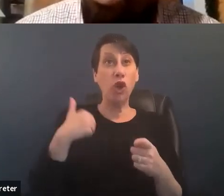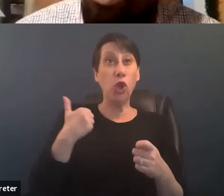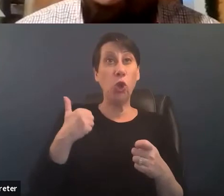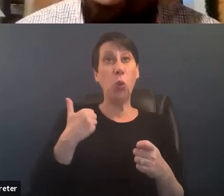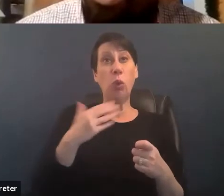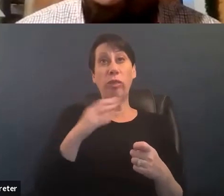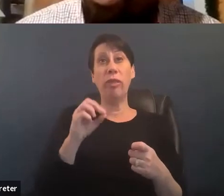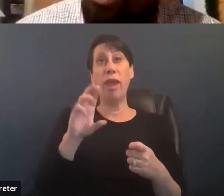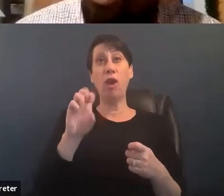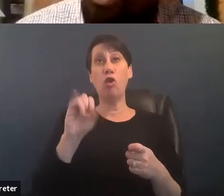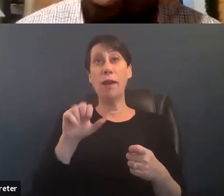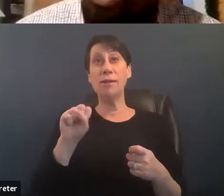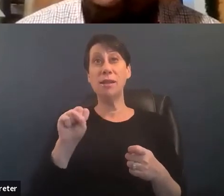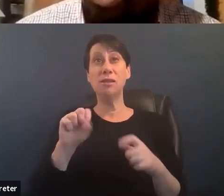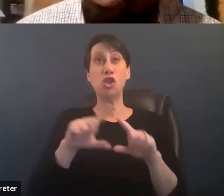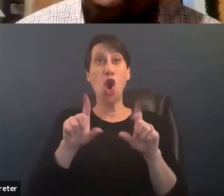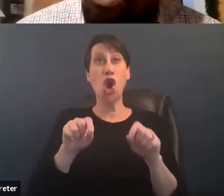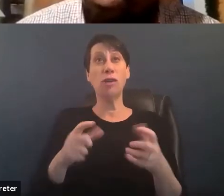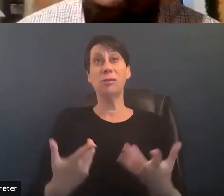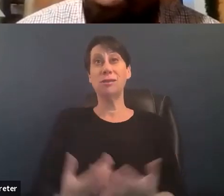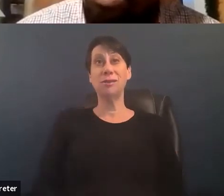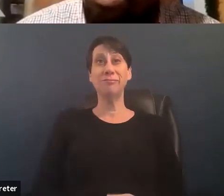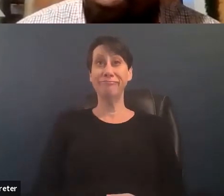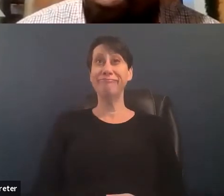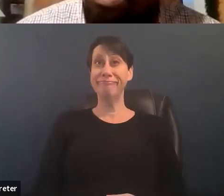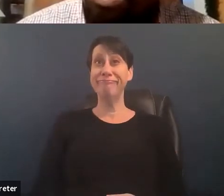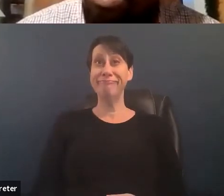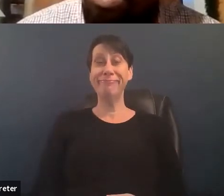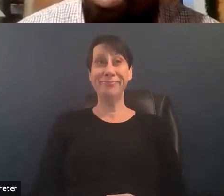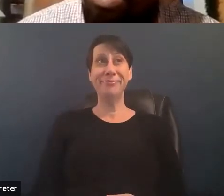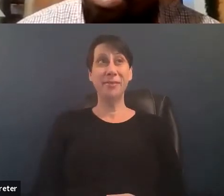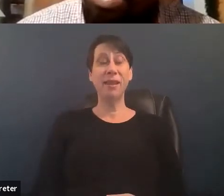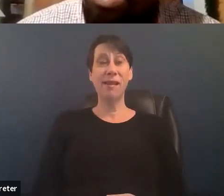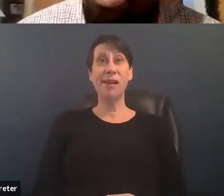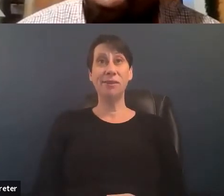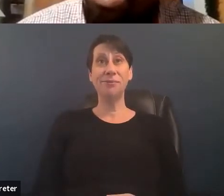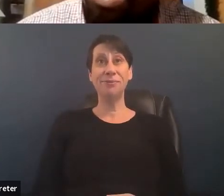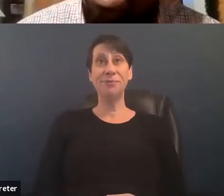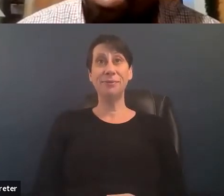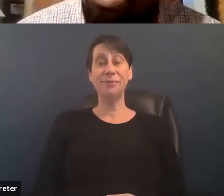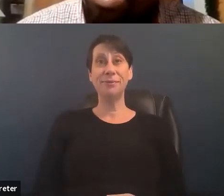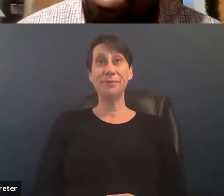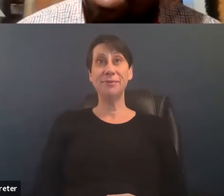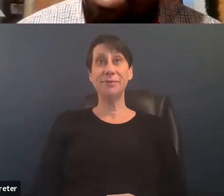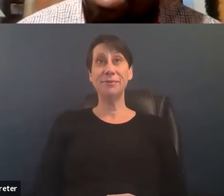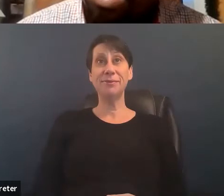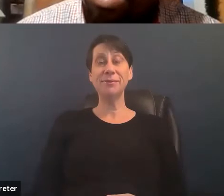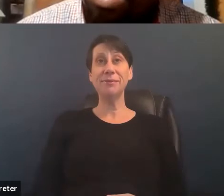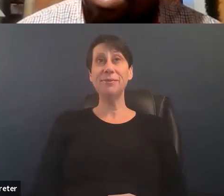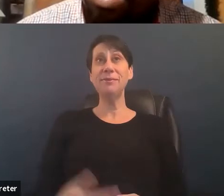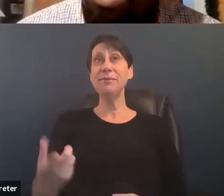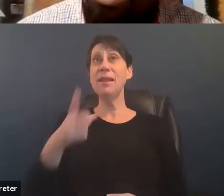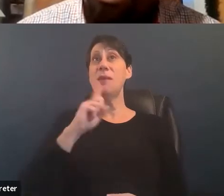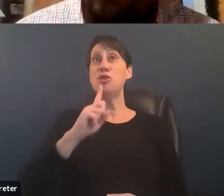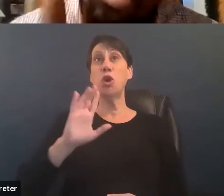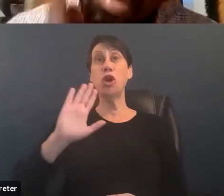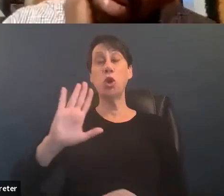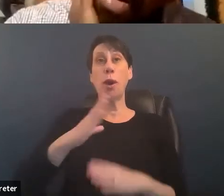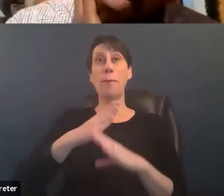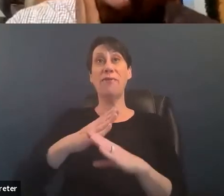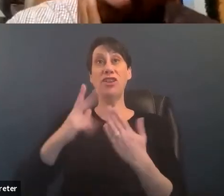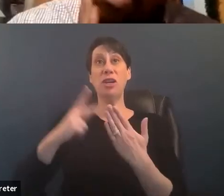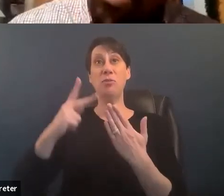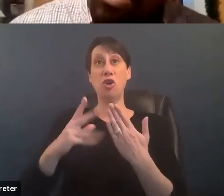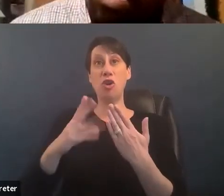crisis cards. I mean, I think it's probably pulled things out of you and your prevention programs that you probably didn't